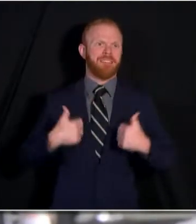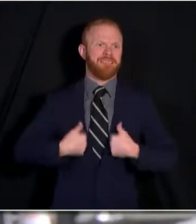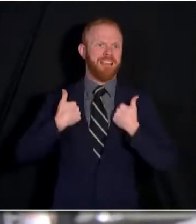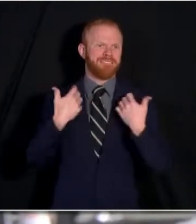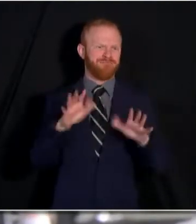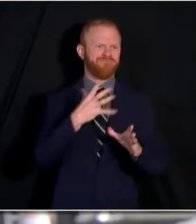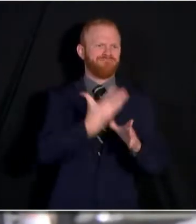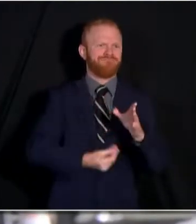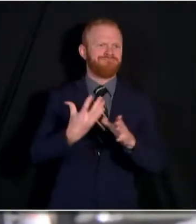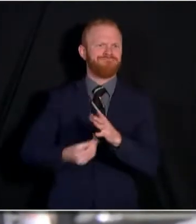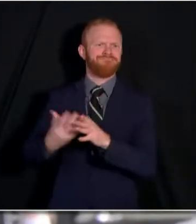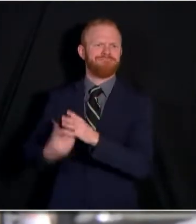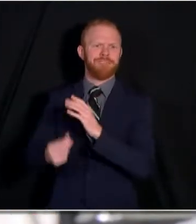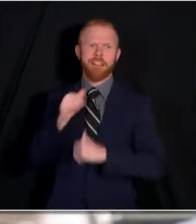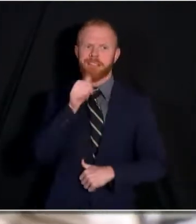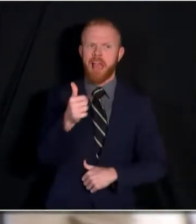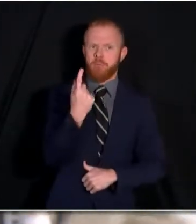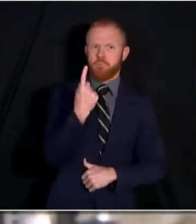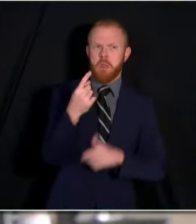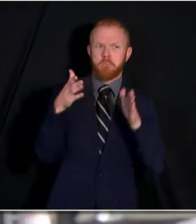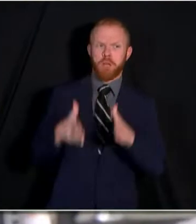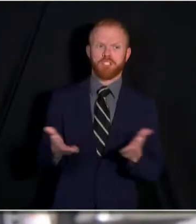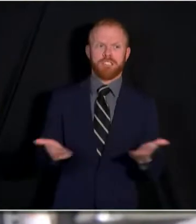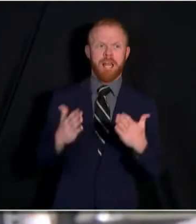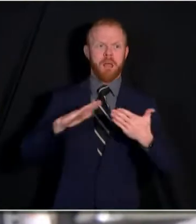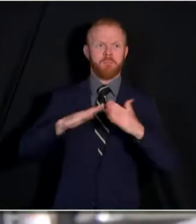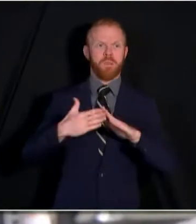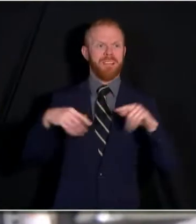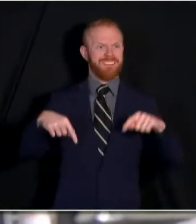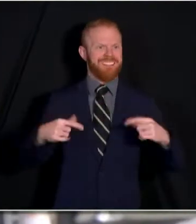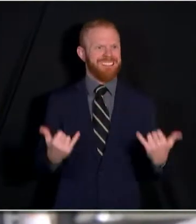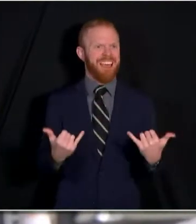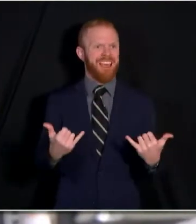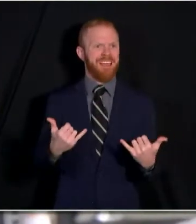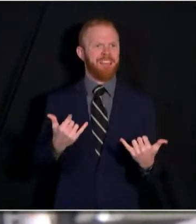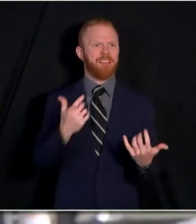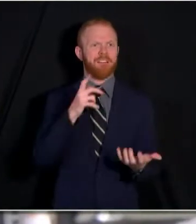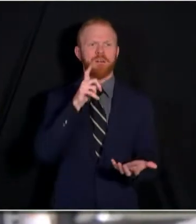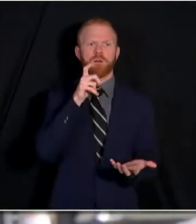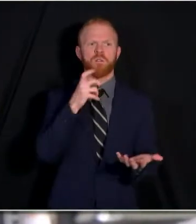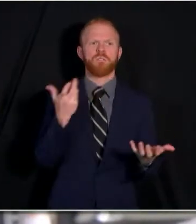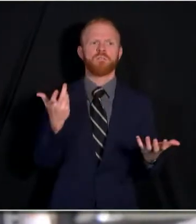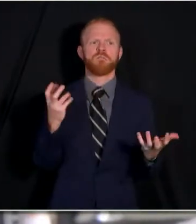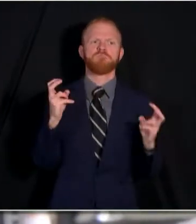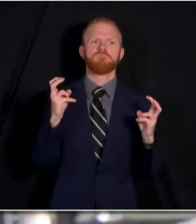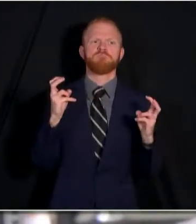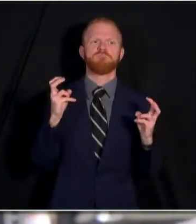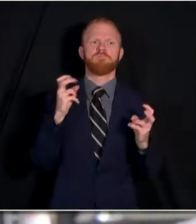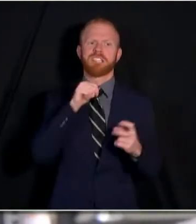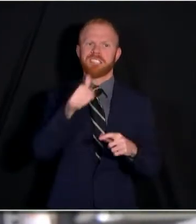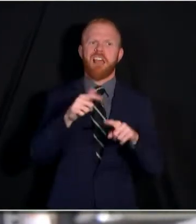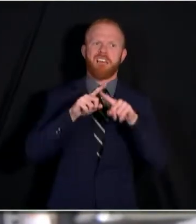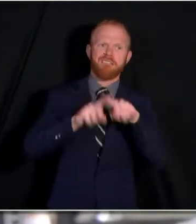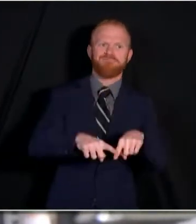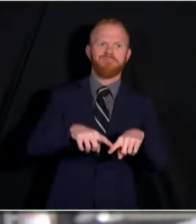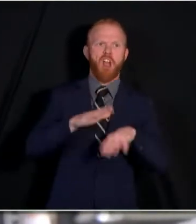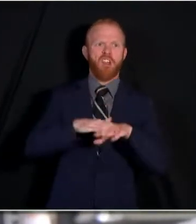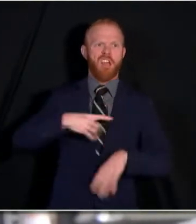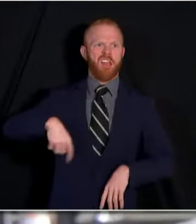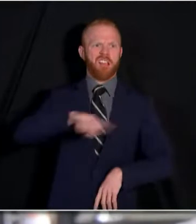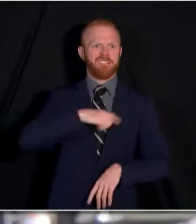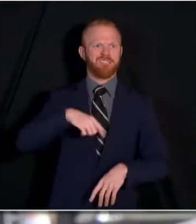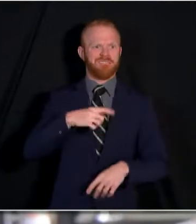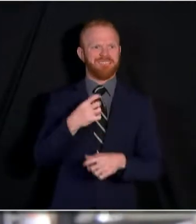single person in this community and in this space right now who isn't counting on us to get it right, to inoculate